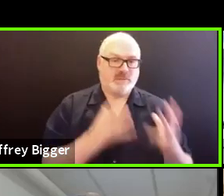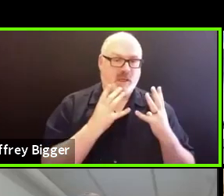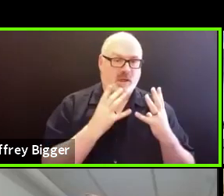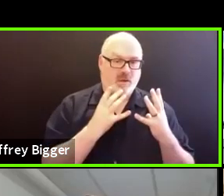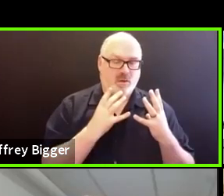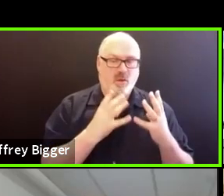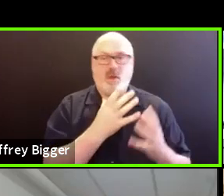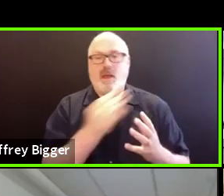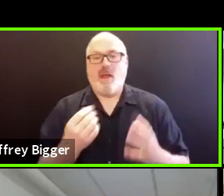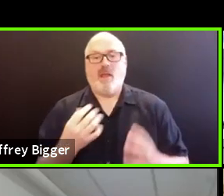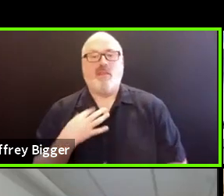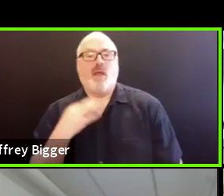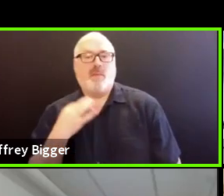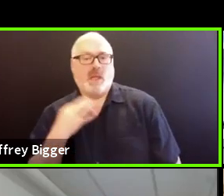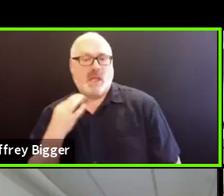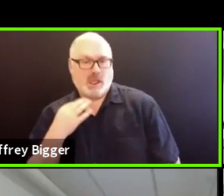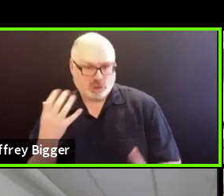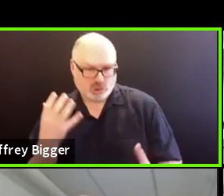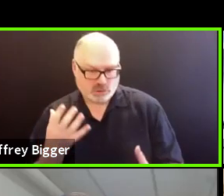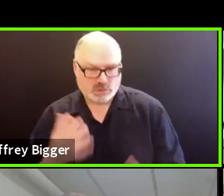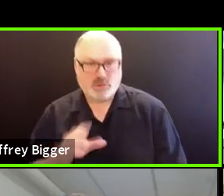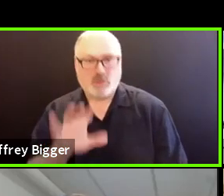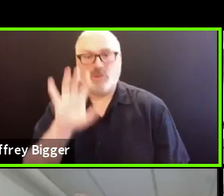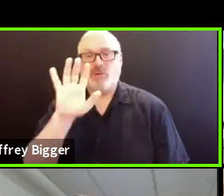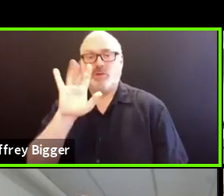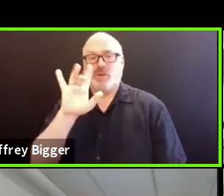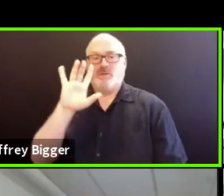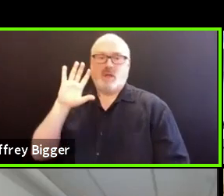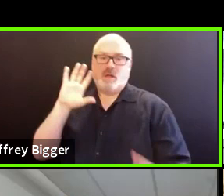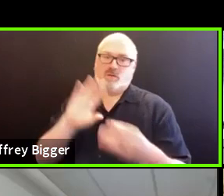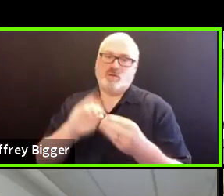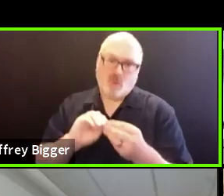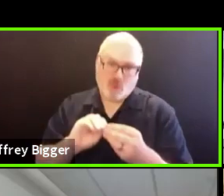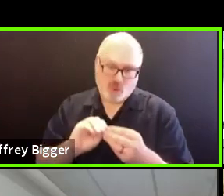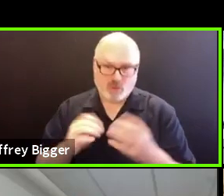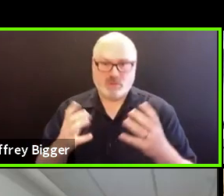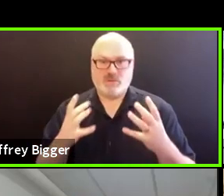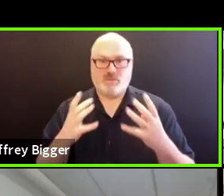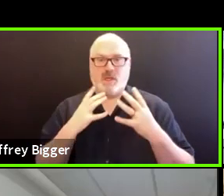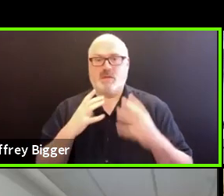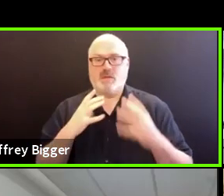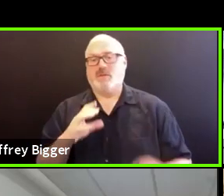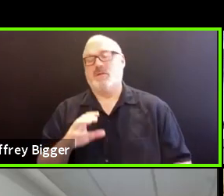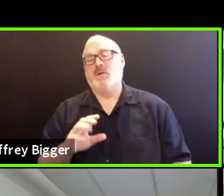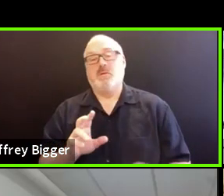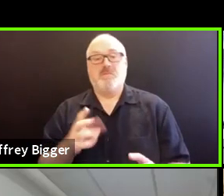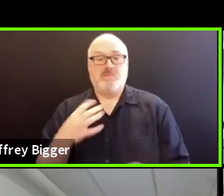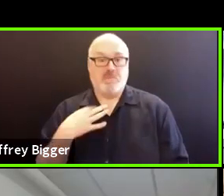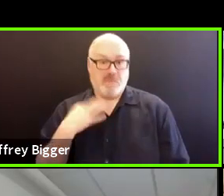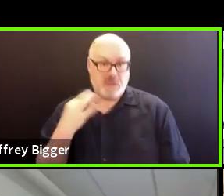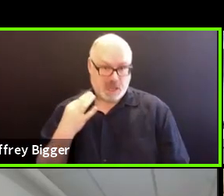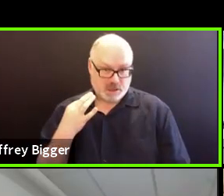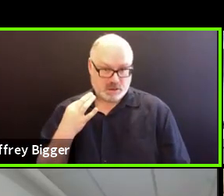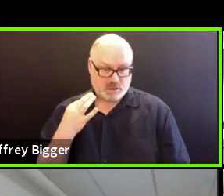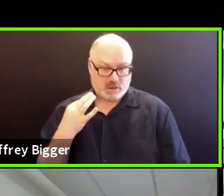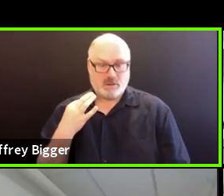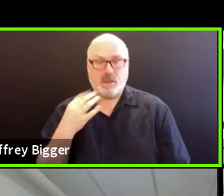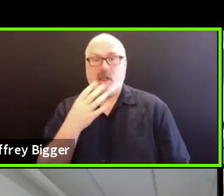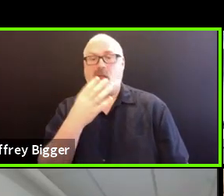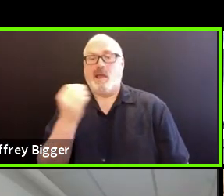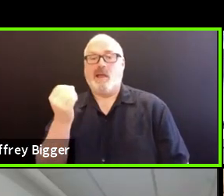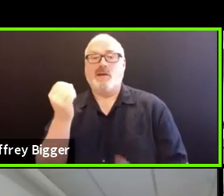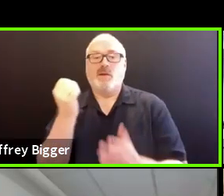this application. So 25 total sabbaticals were applied for and approved.